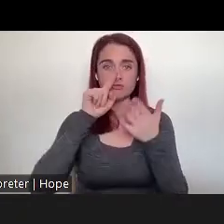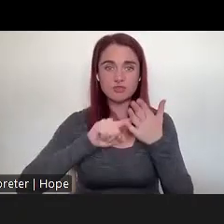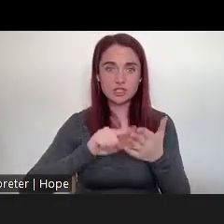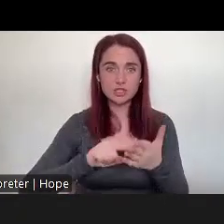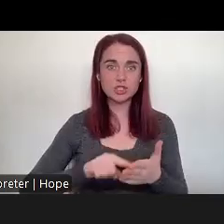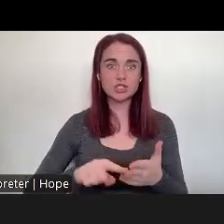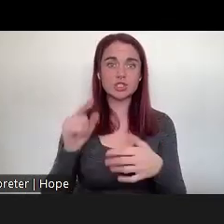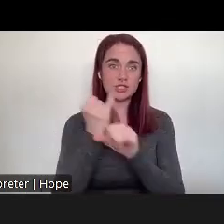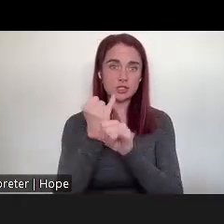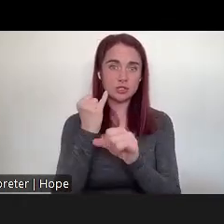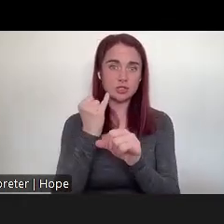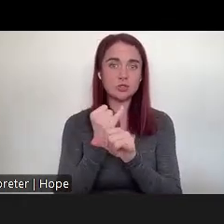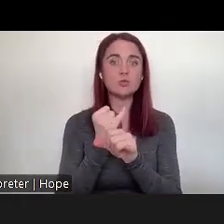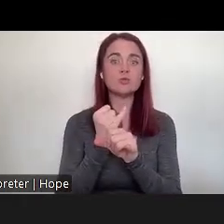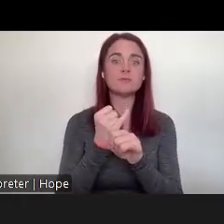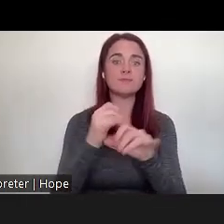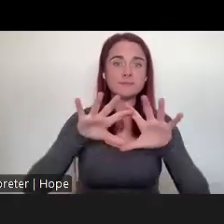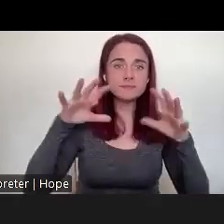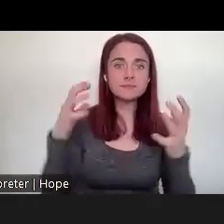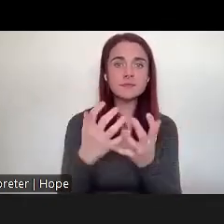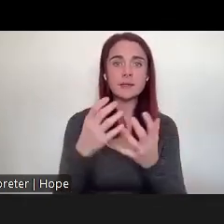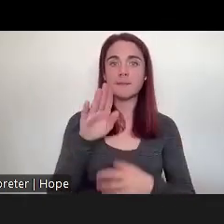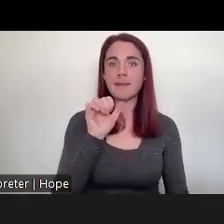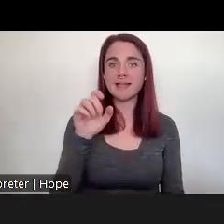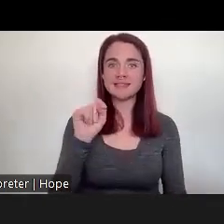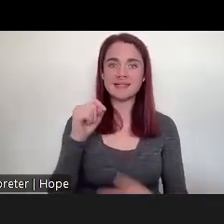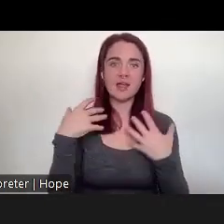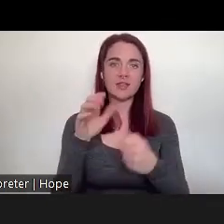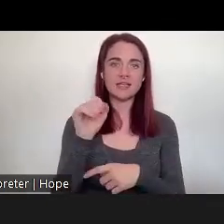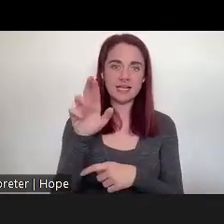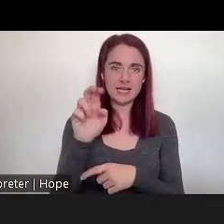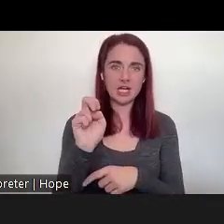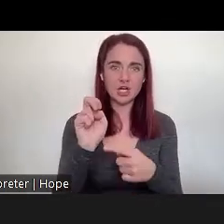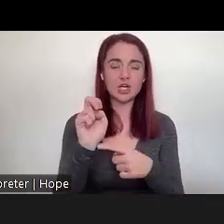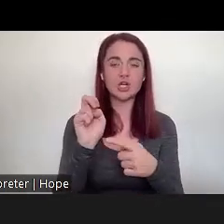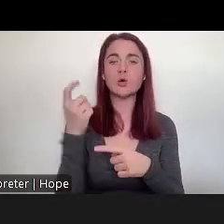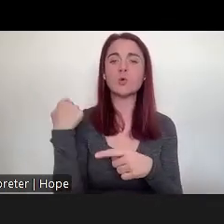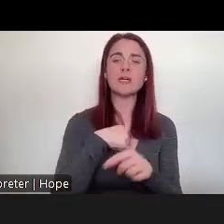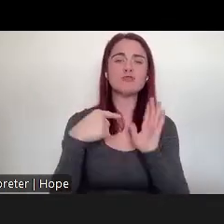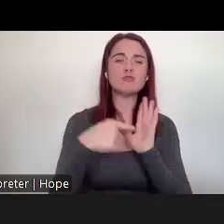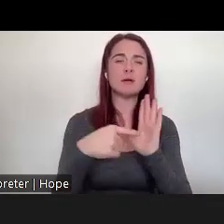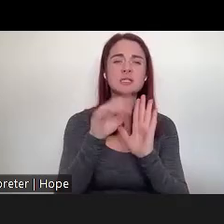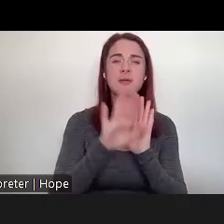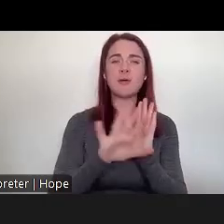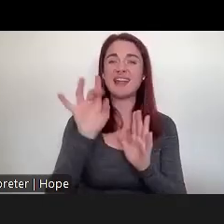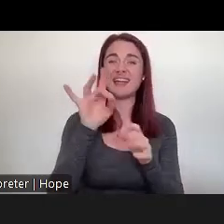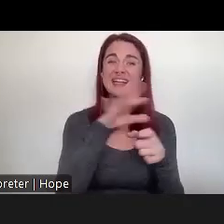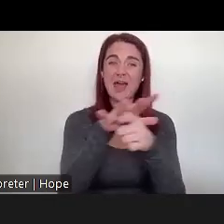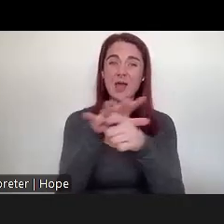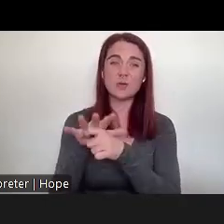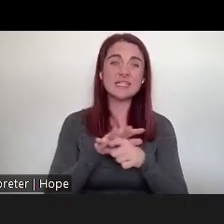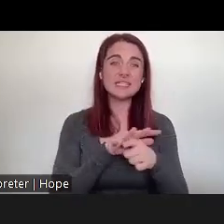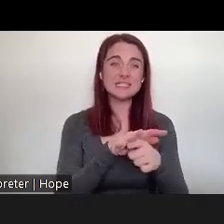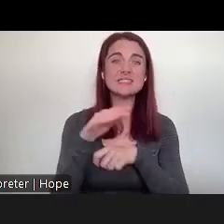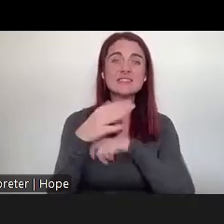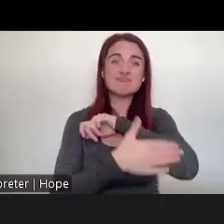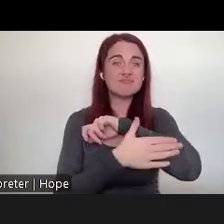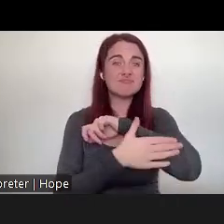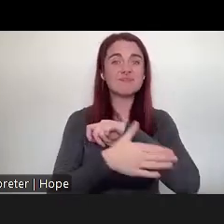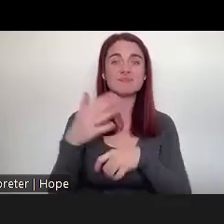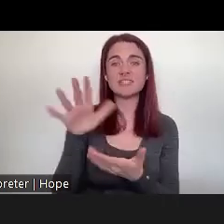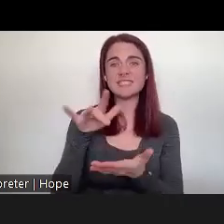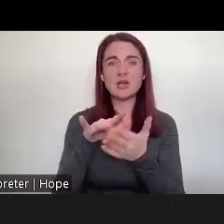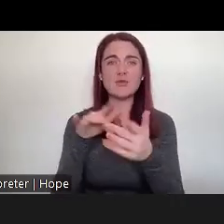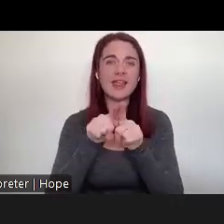which is part of the broader Bassett Healthcare Network. We represent about an 8-county region in central upstate New